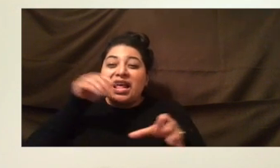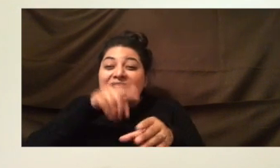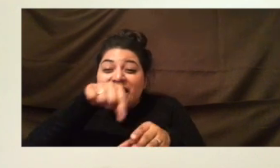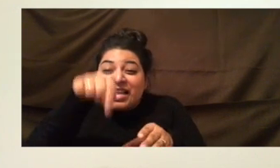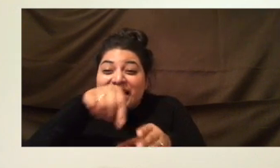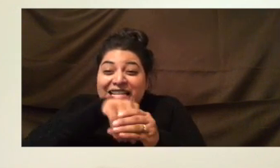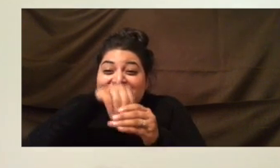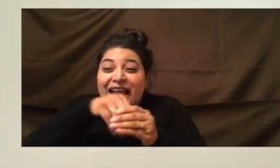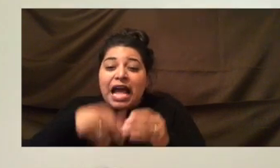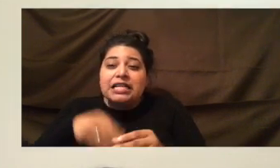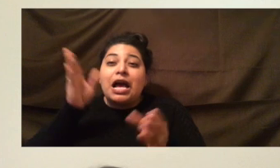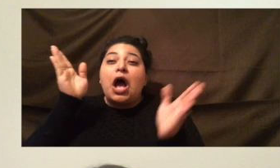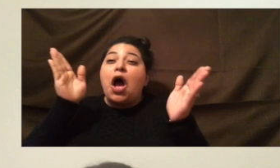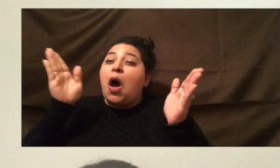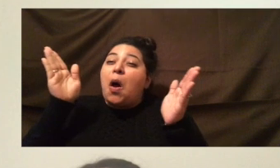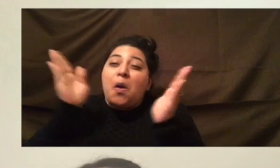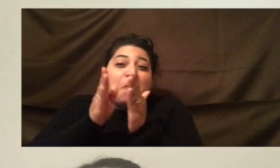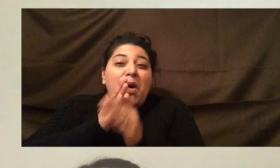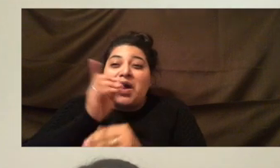tiny dinosaurs.